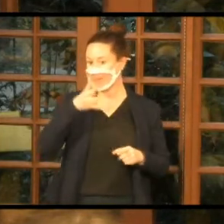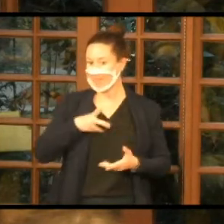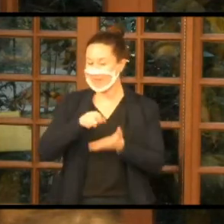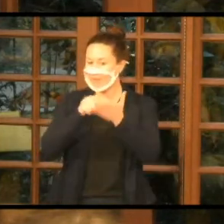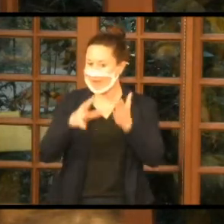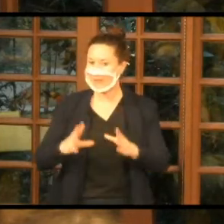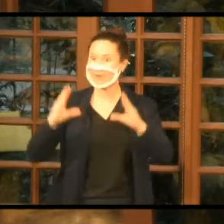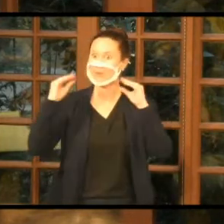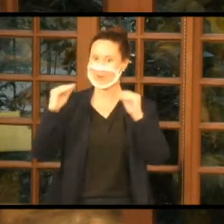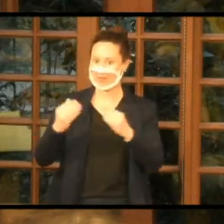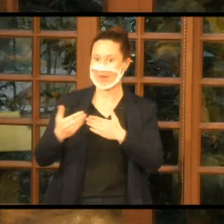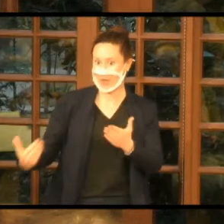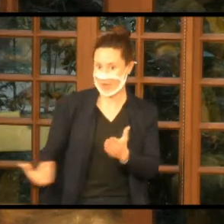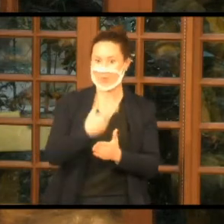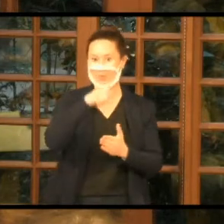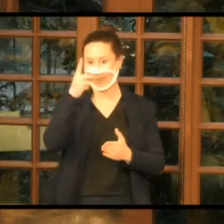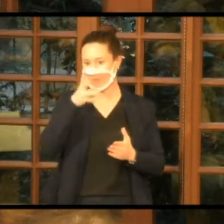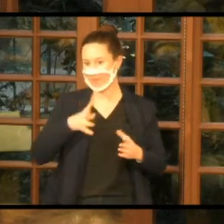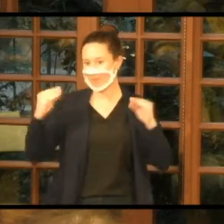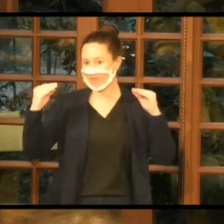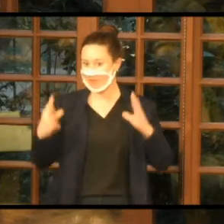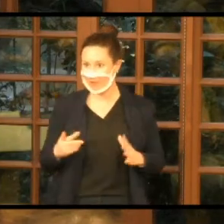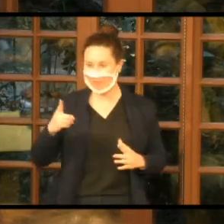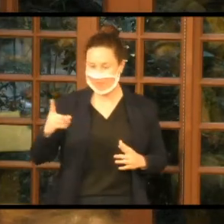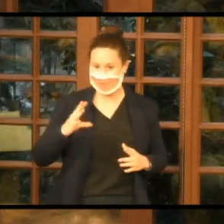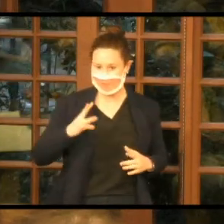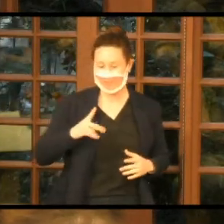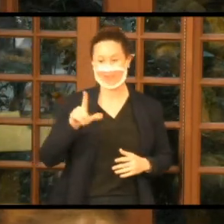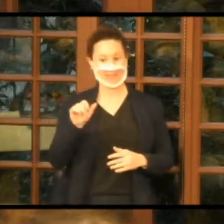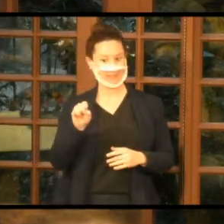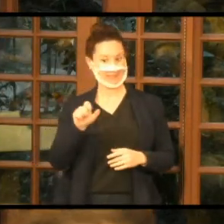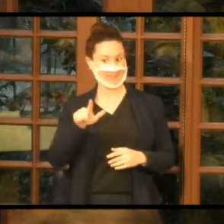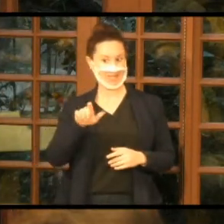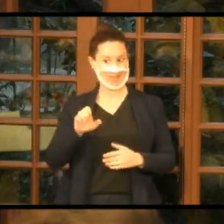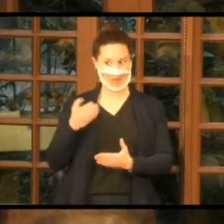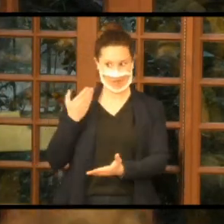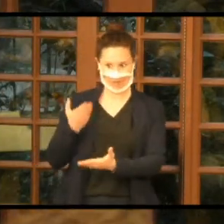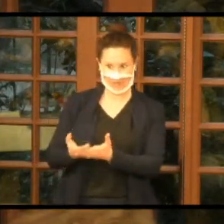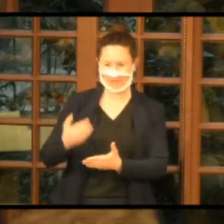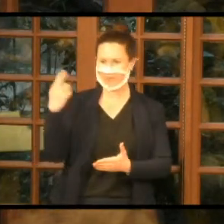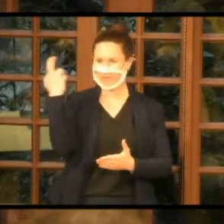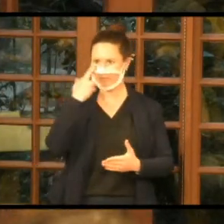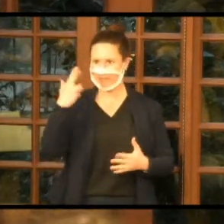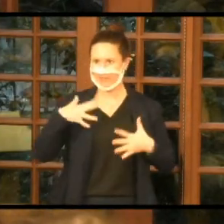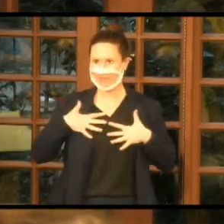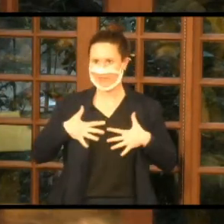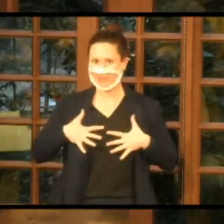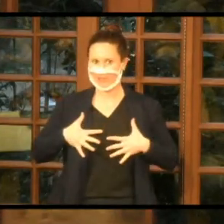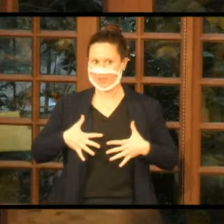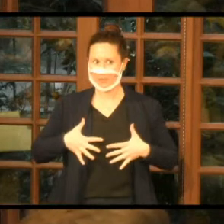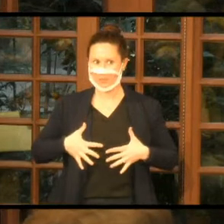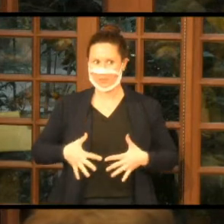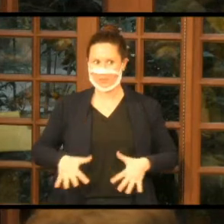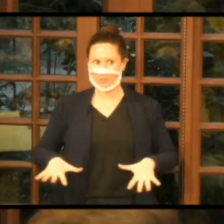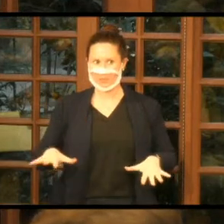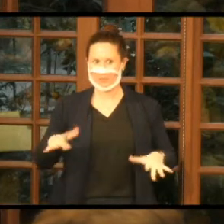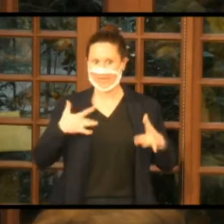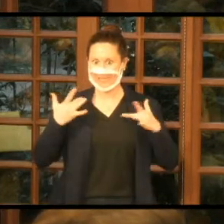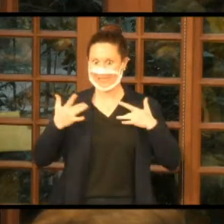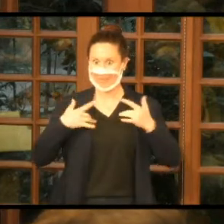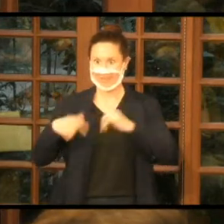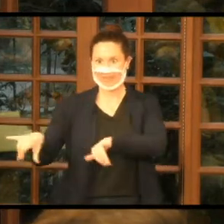taught by a new Black woman professor. When Lizelle arrived, she realized with a sinking feeling that the excitement was